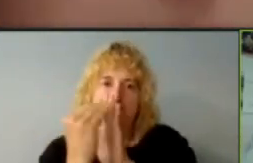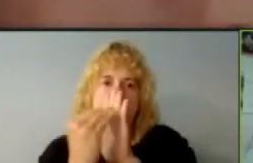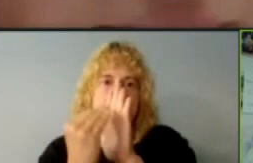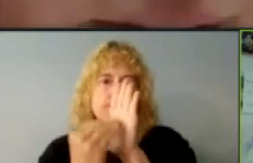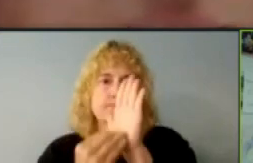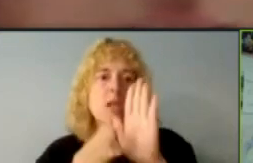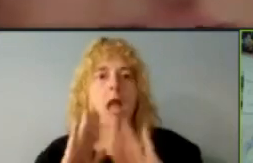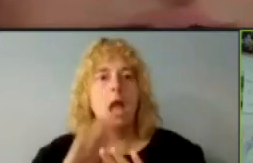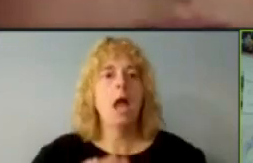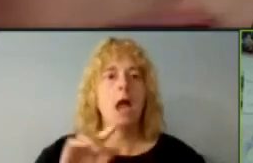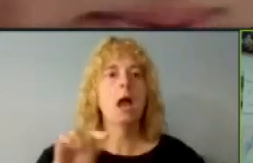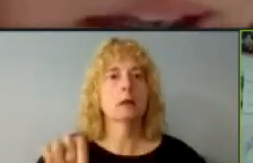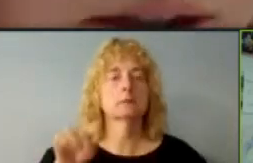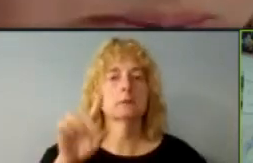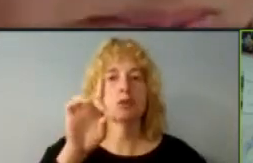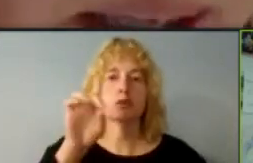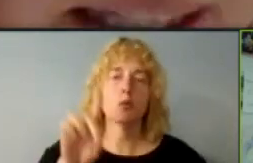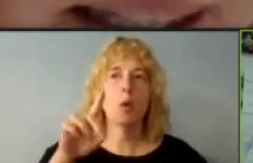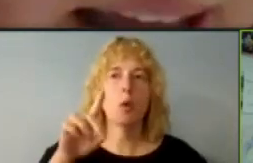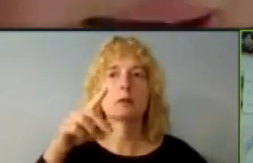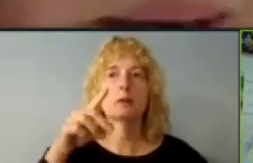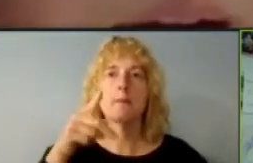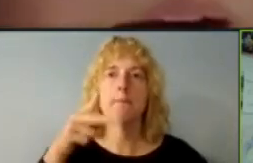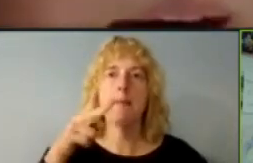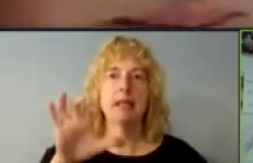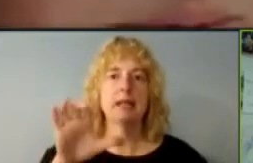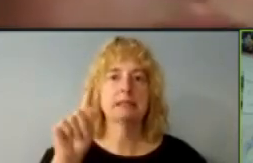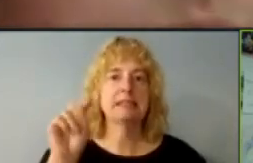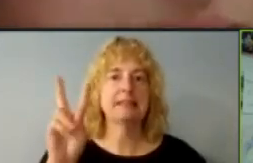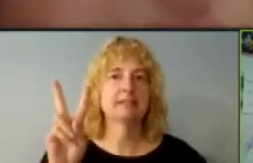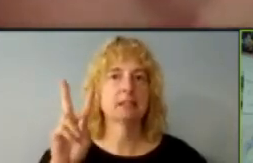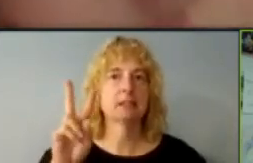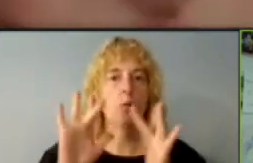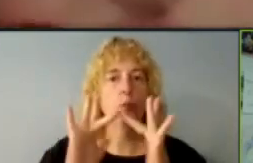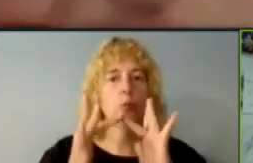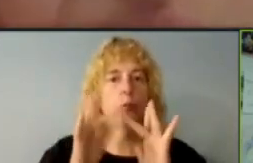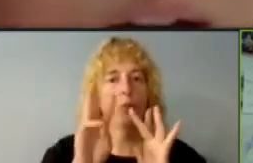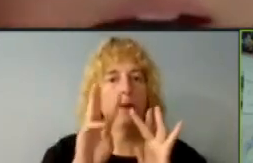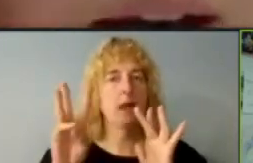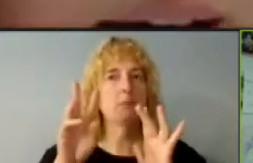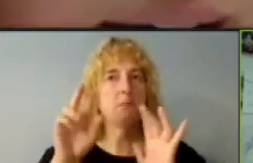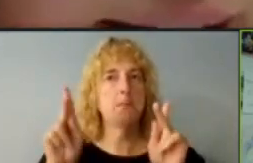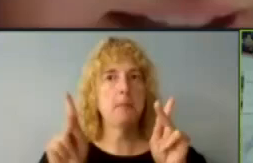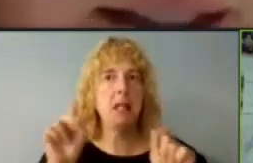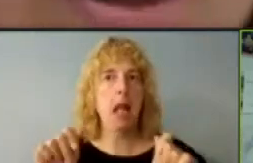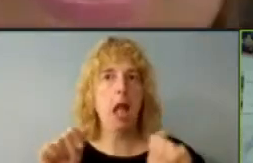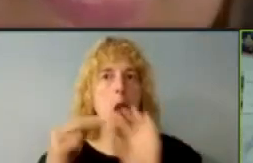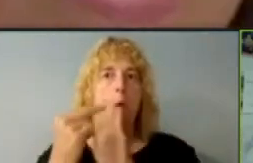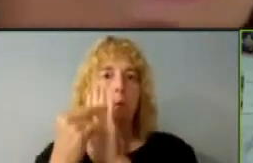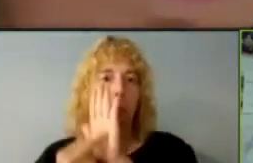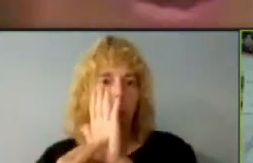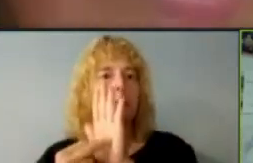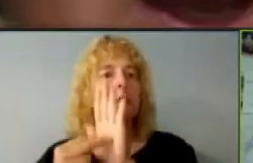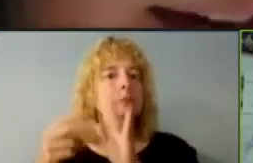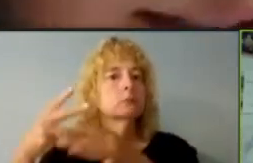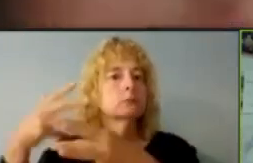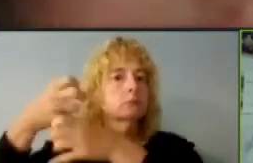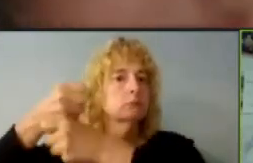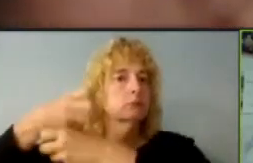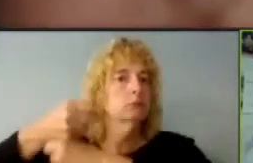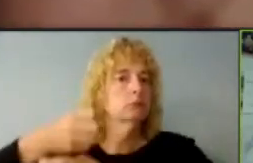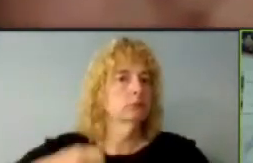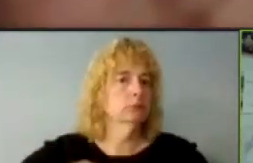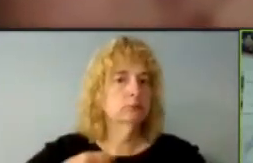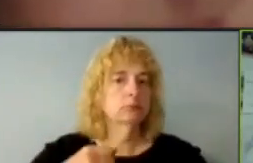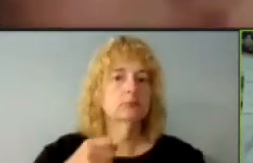the Detroit Public Television website so people can see them. One last question. This is, and I still